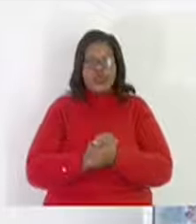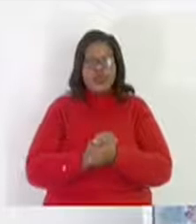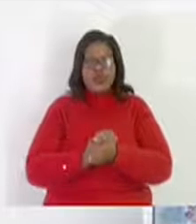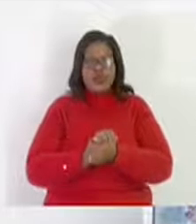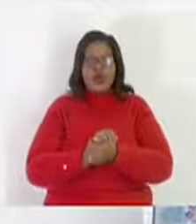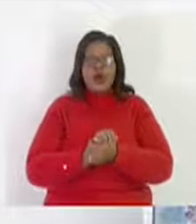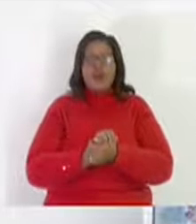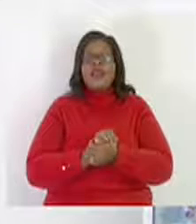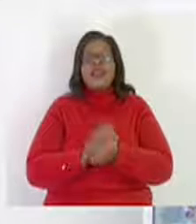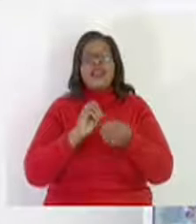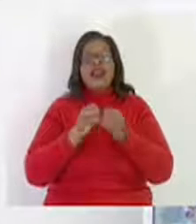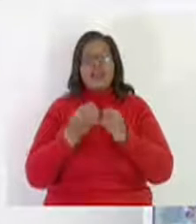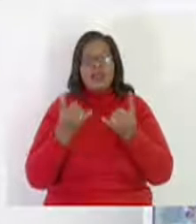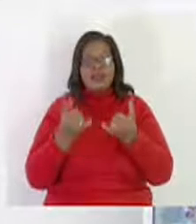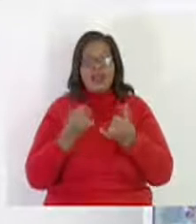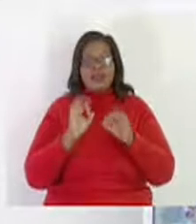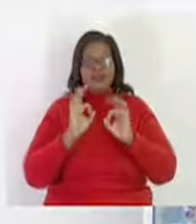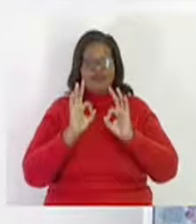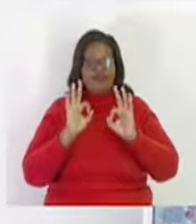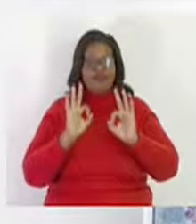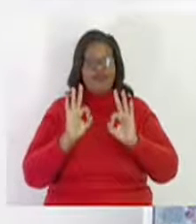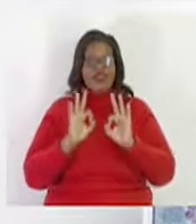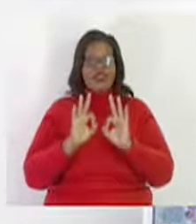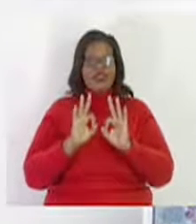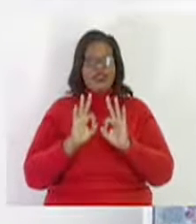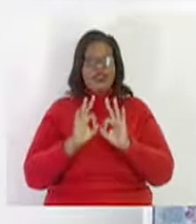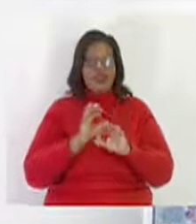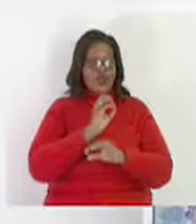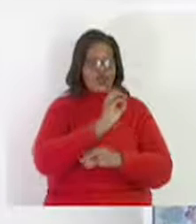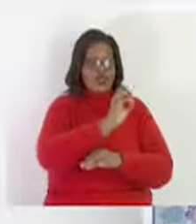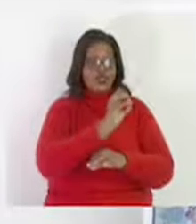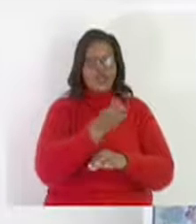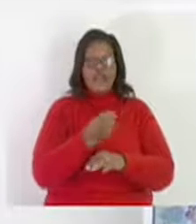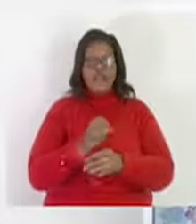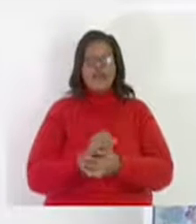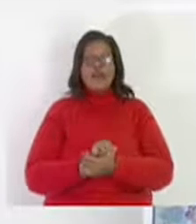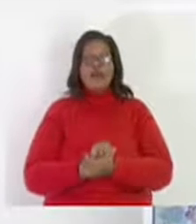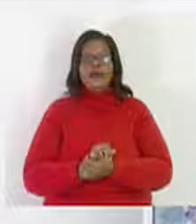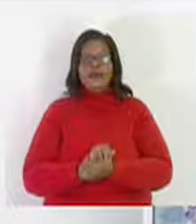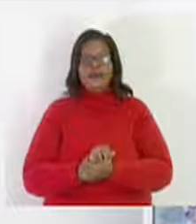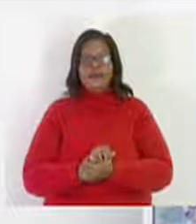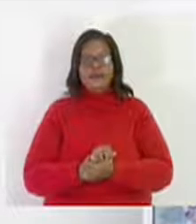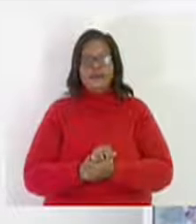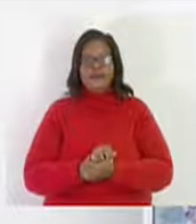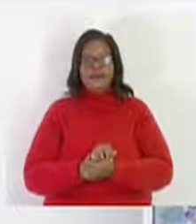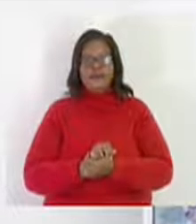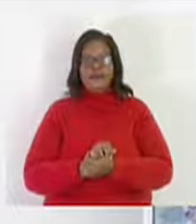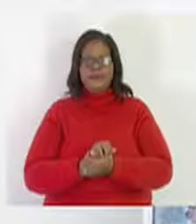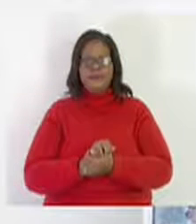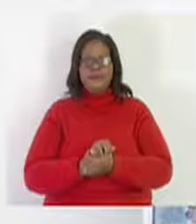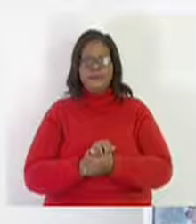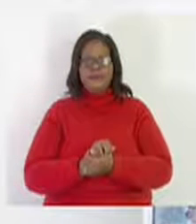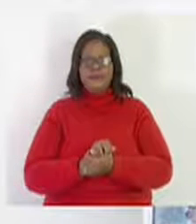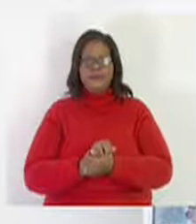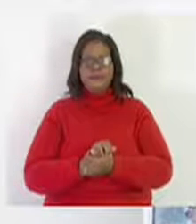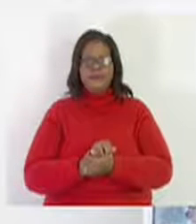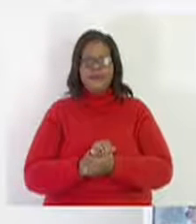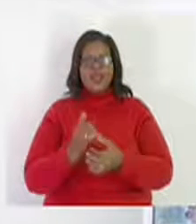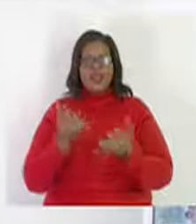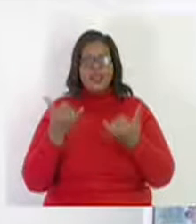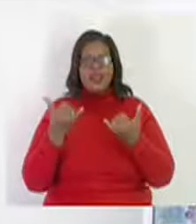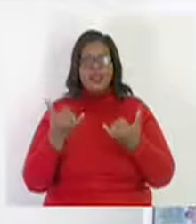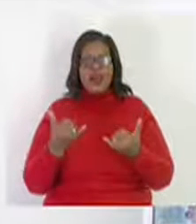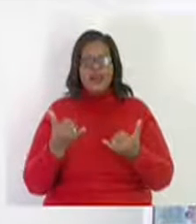funny because it's a 0 before another meaningful digit. In this